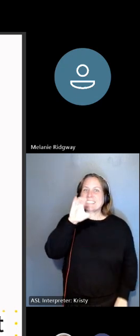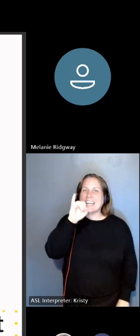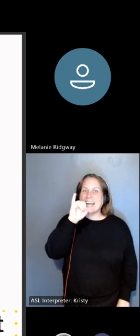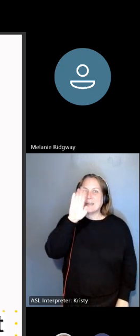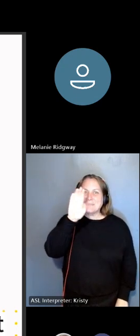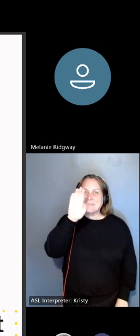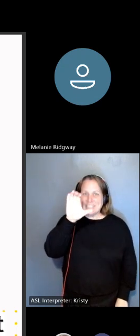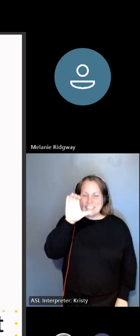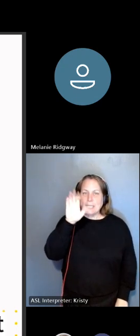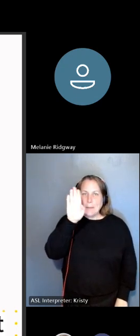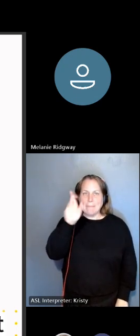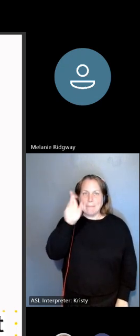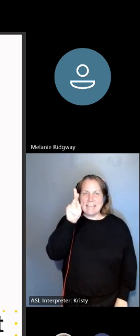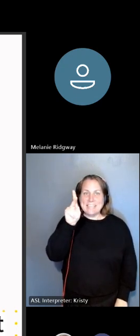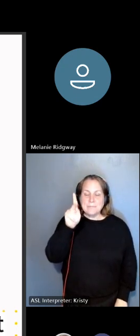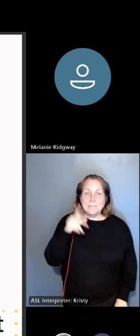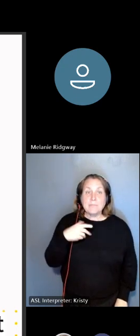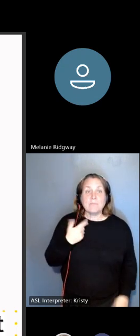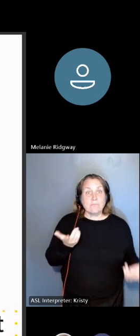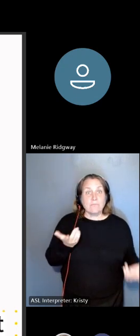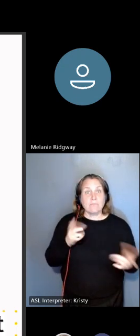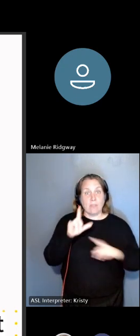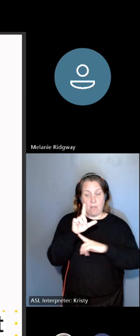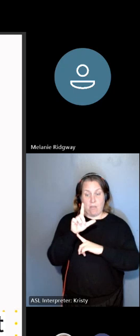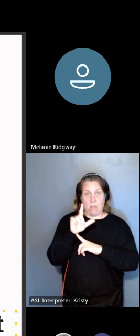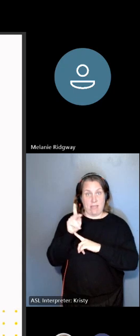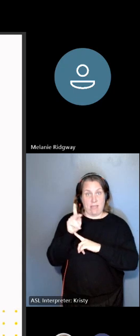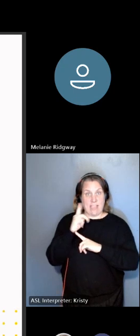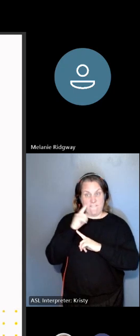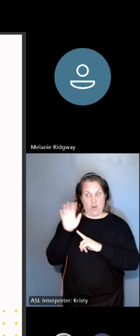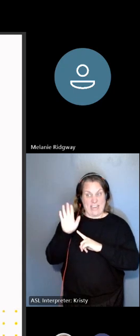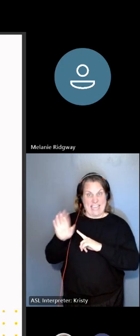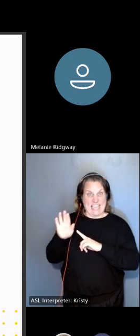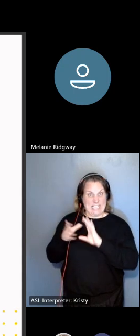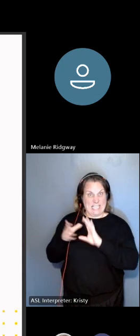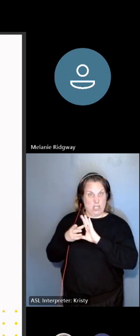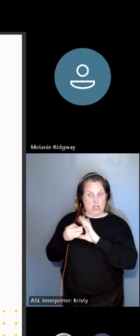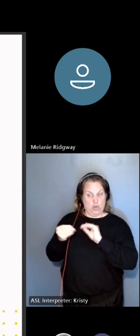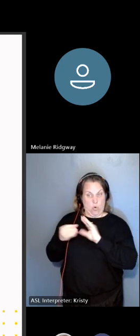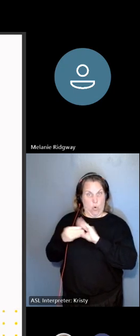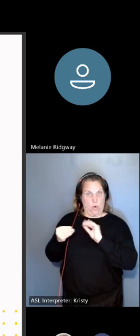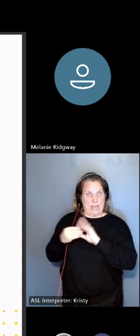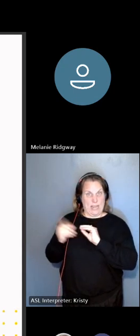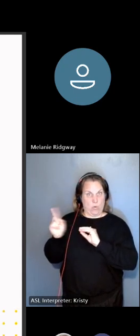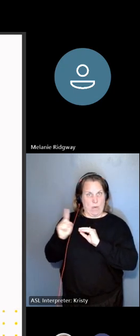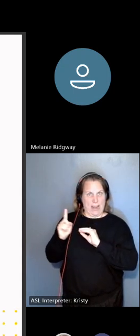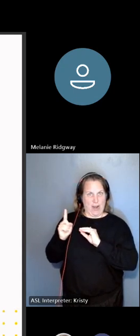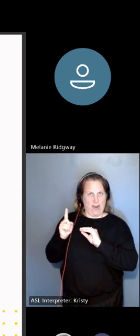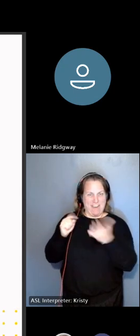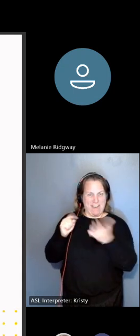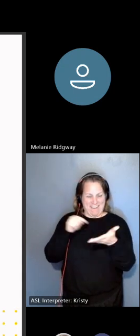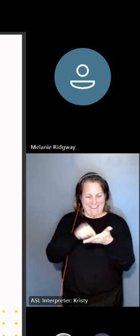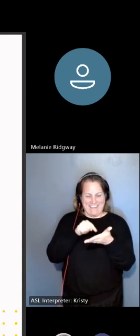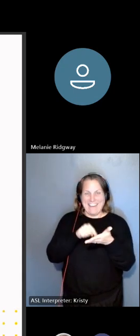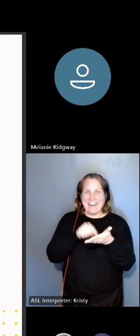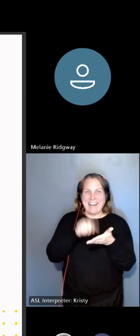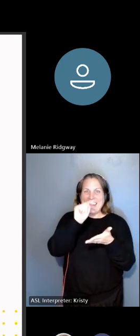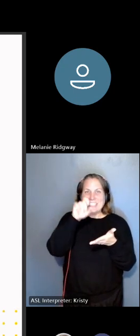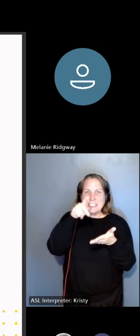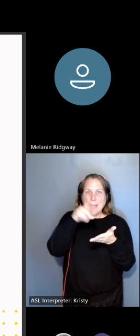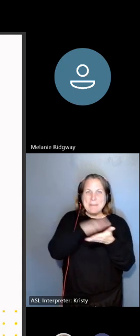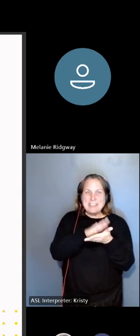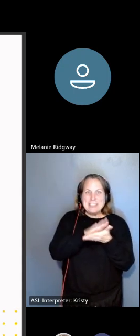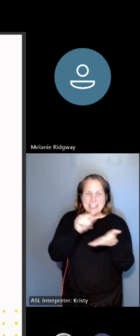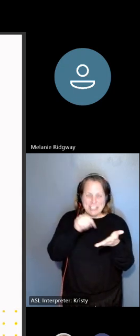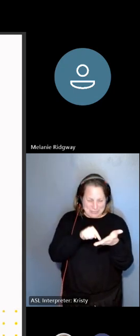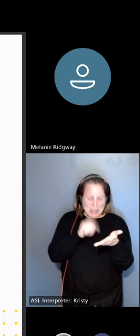his story is included in the tip sheet. Tim gave a very honest, a